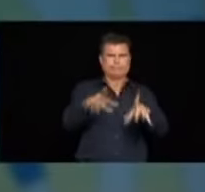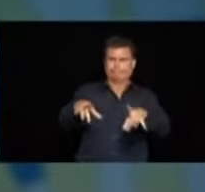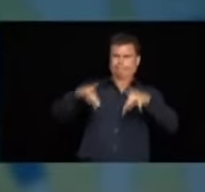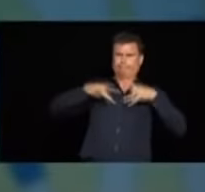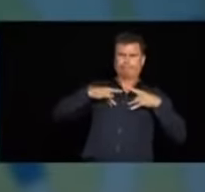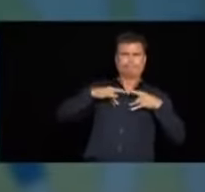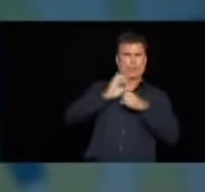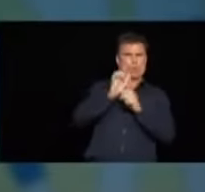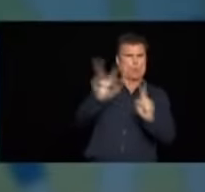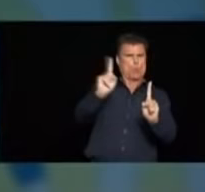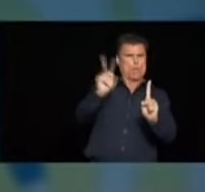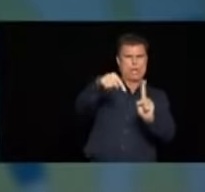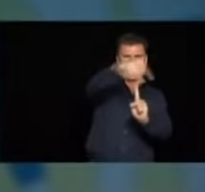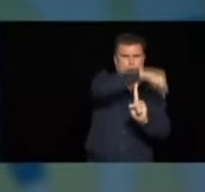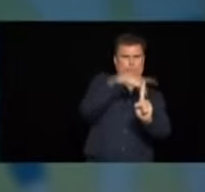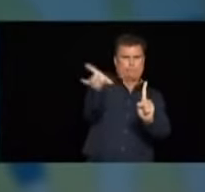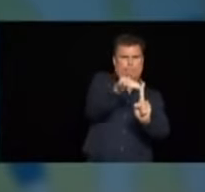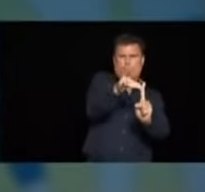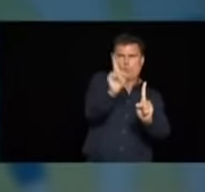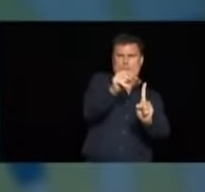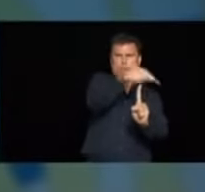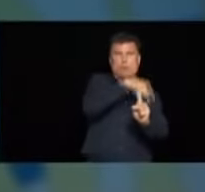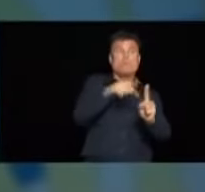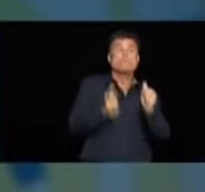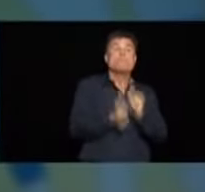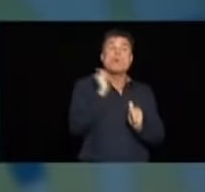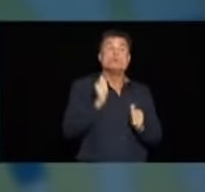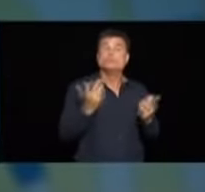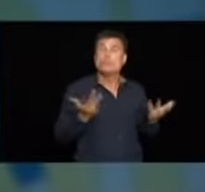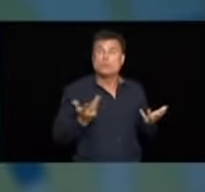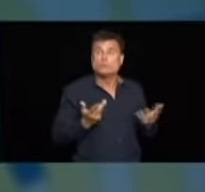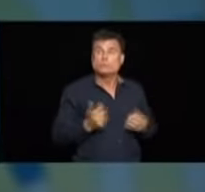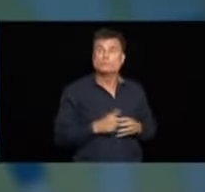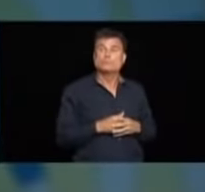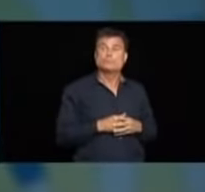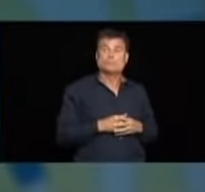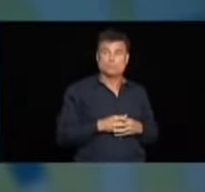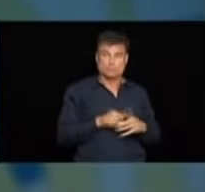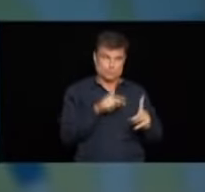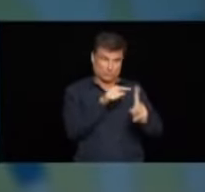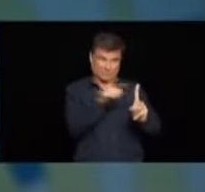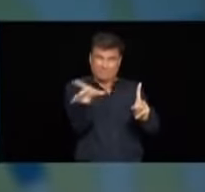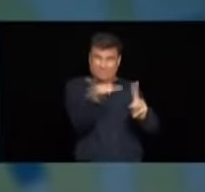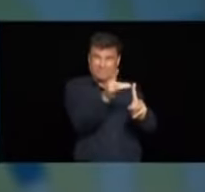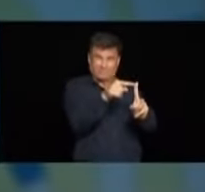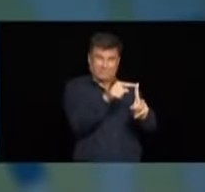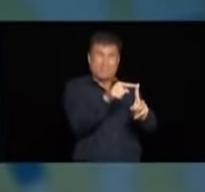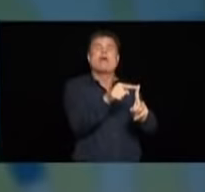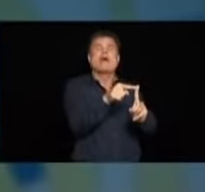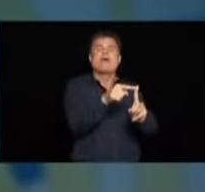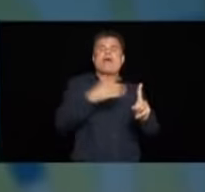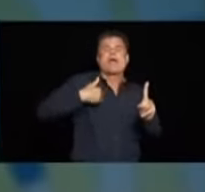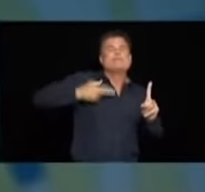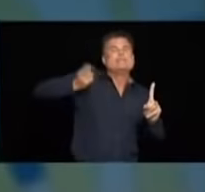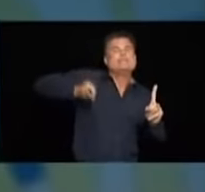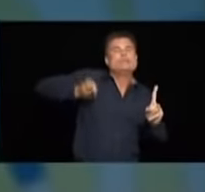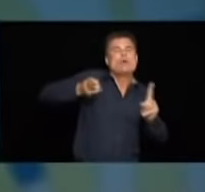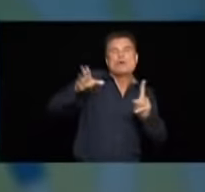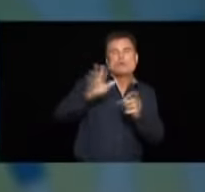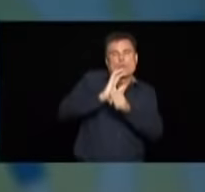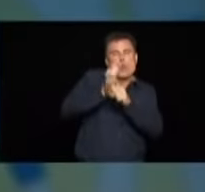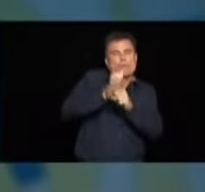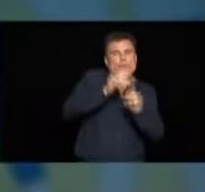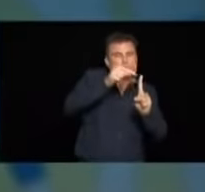that we have here, the vast majority of our cases are linked to known exposure events in our local area. And we